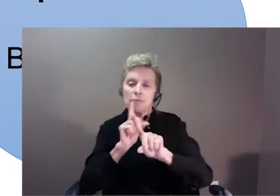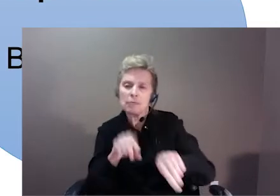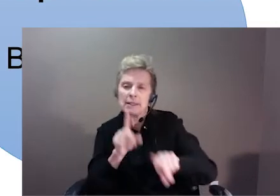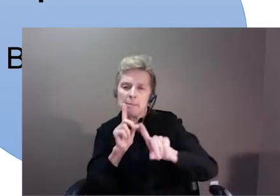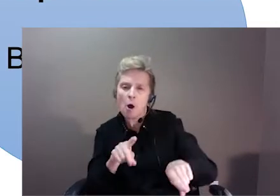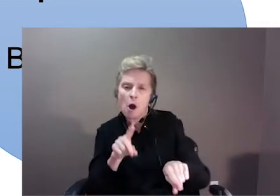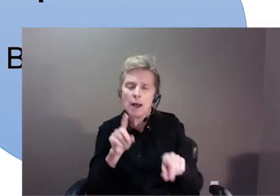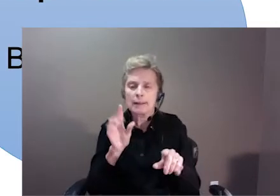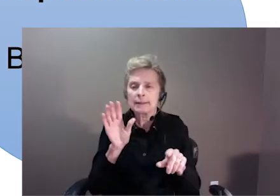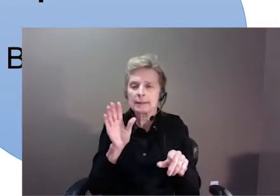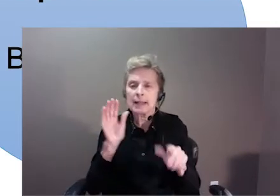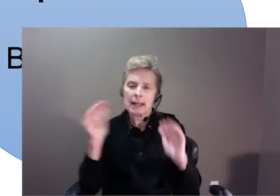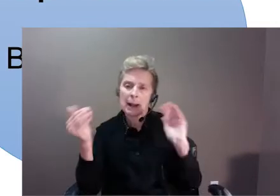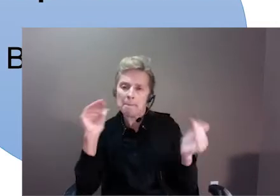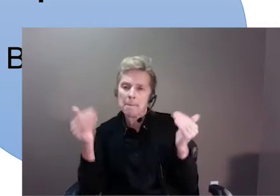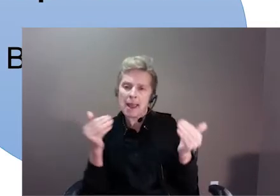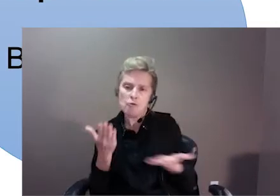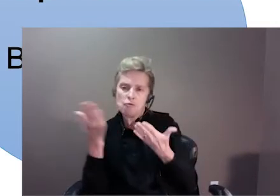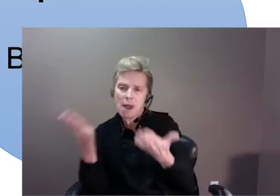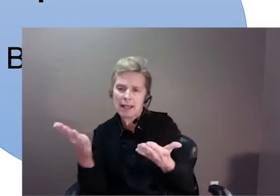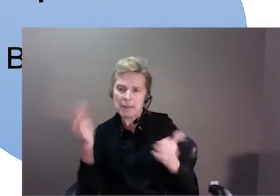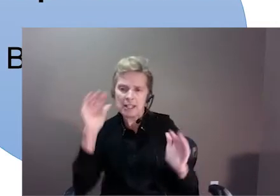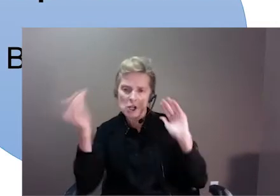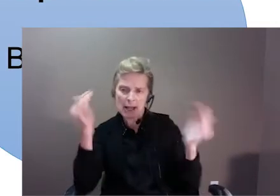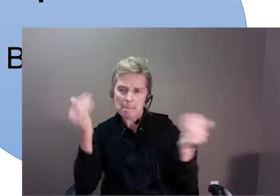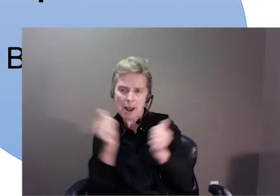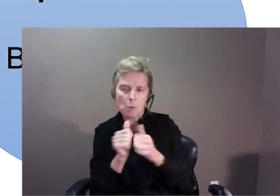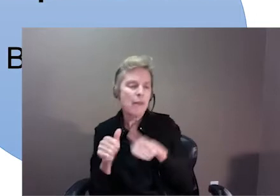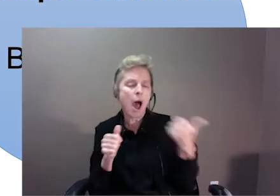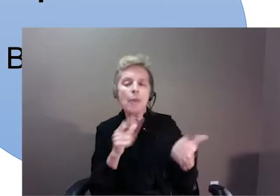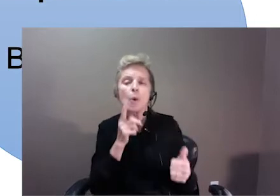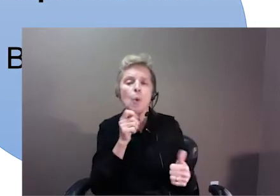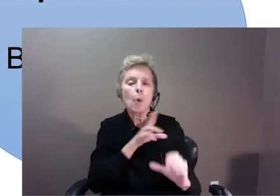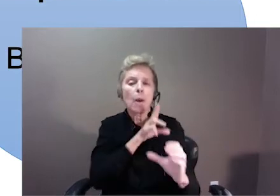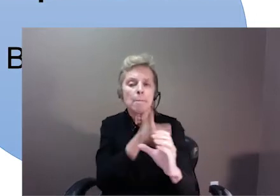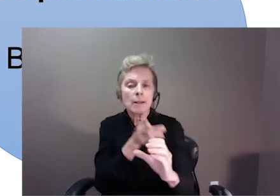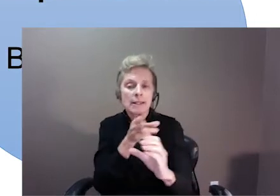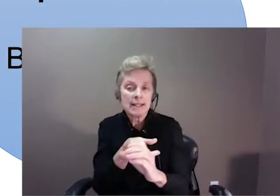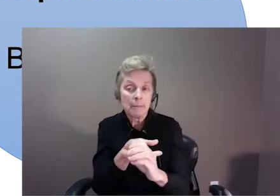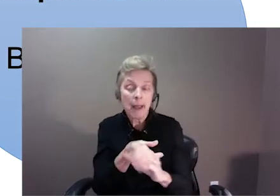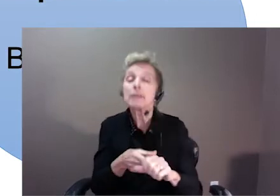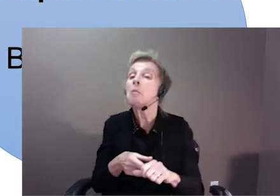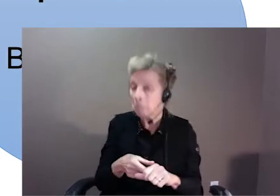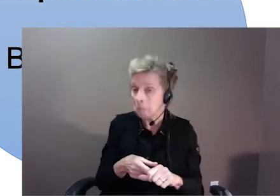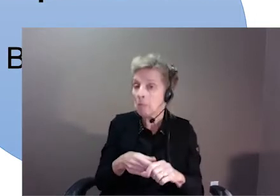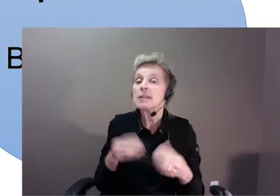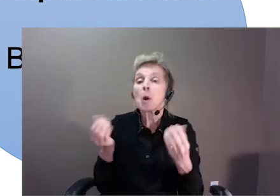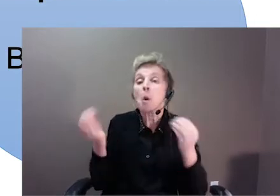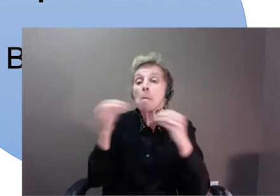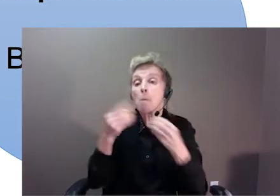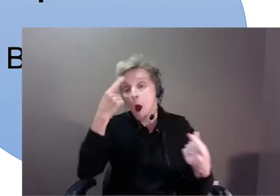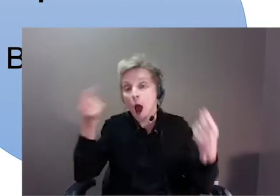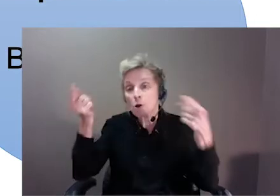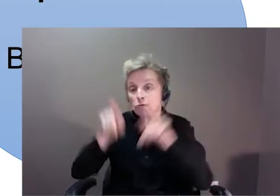by comparing their recommendations to other participants. This way, we're able to achieve a greater level of agreement around the